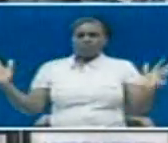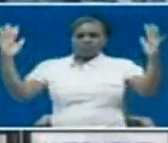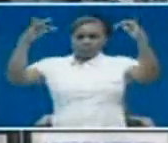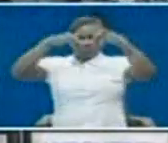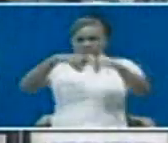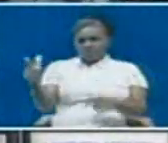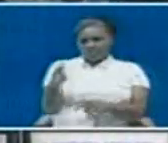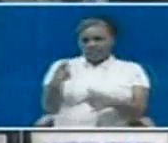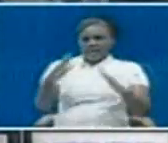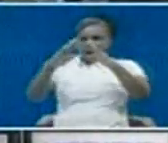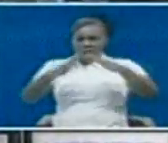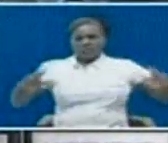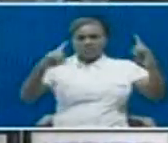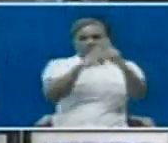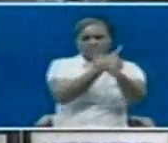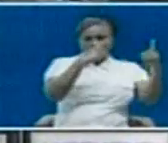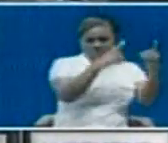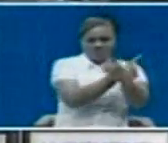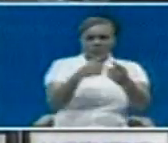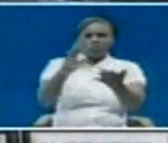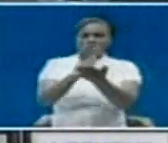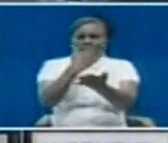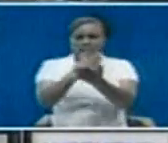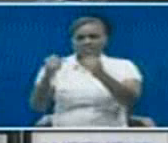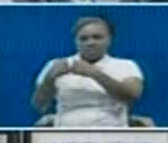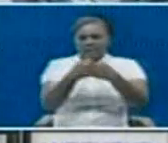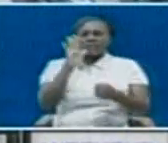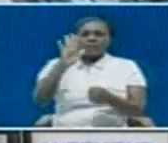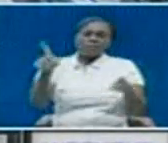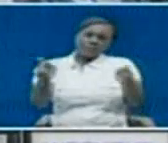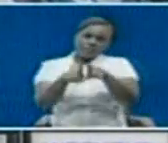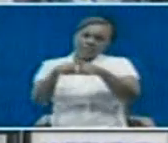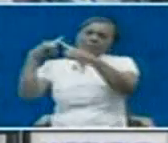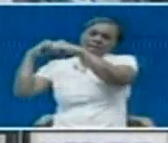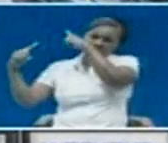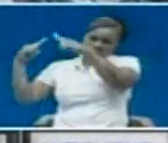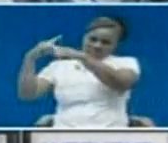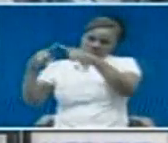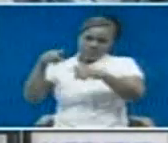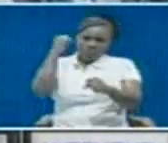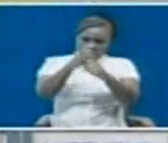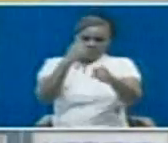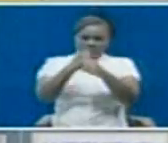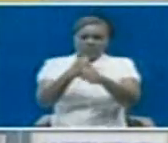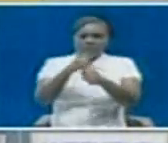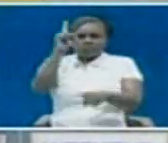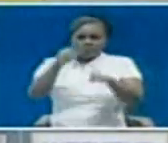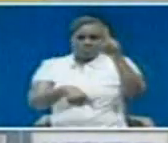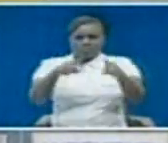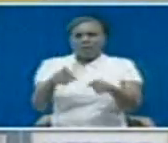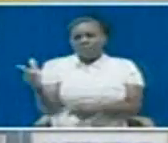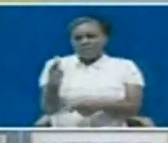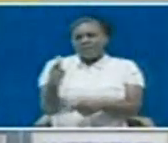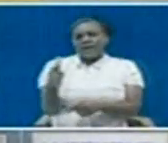media practitioners from various media houses to share their challenges and experiences in operating within Kenya's dynamic media